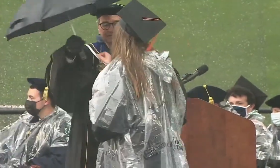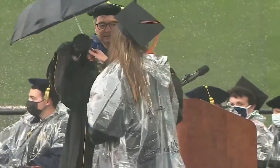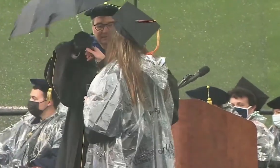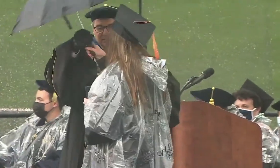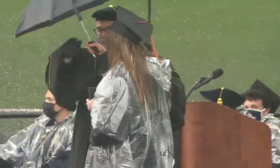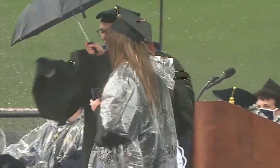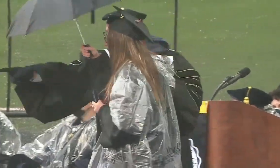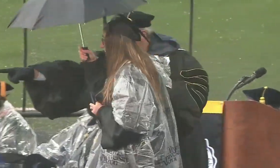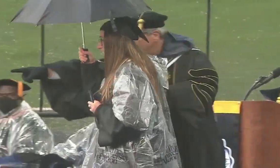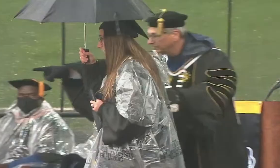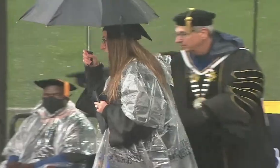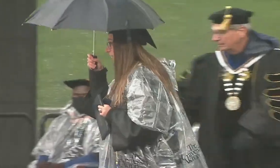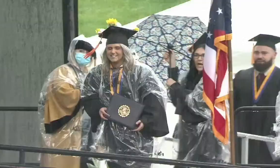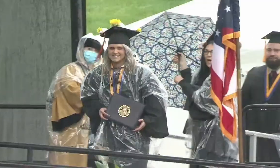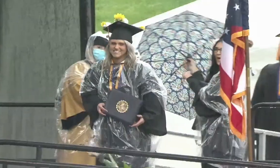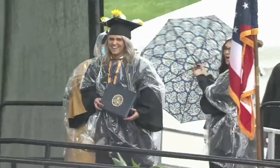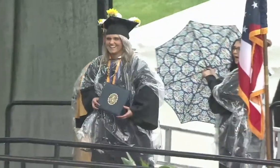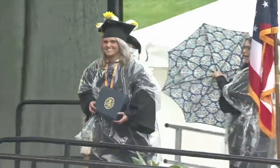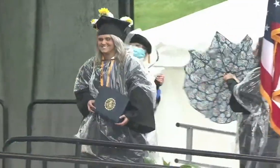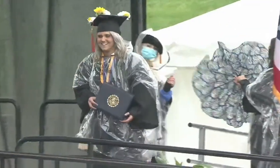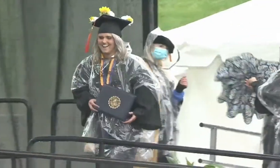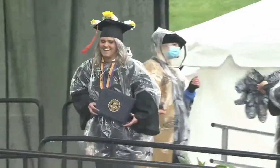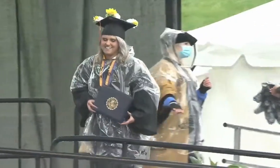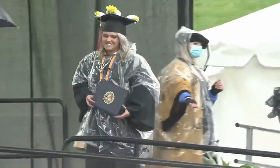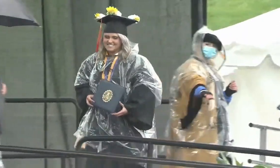Kaylee M. Planica.